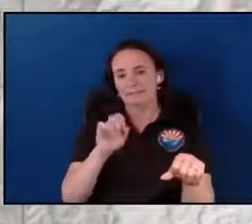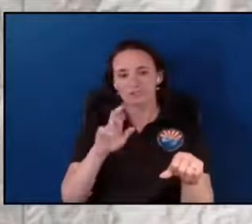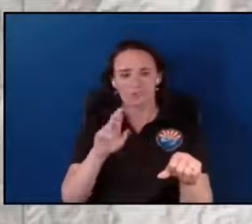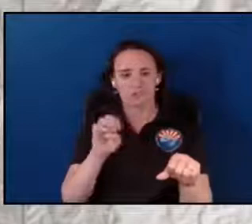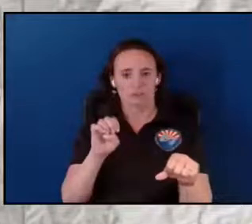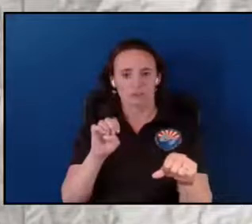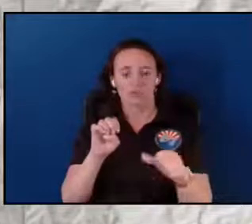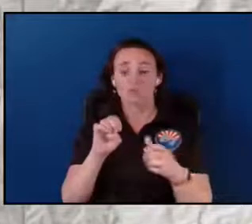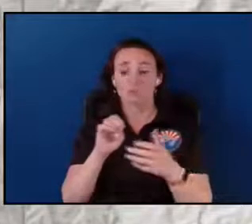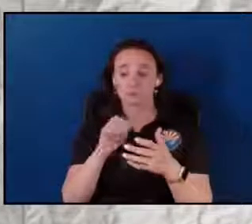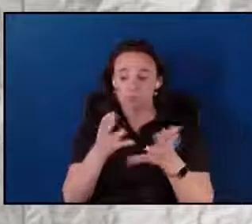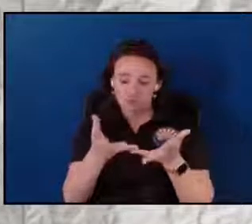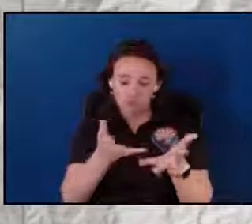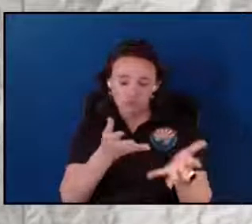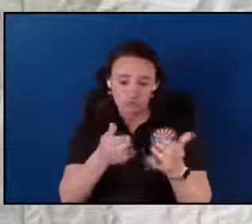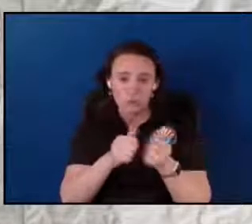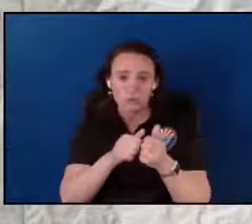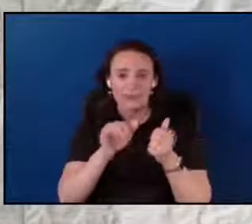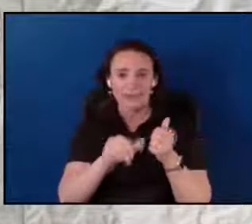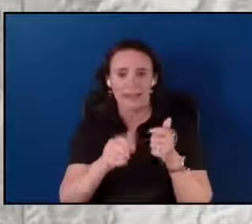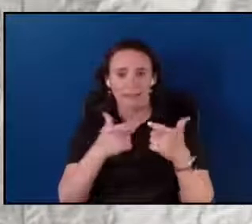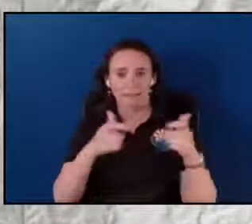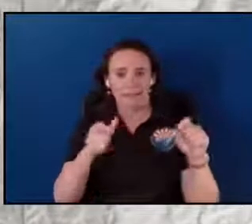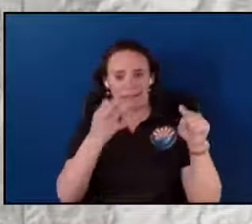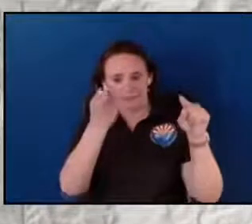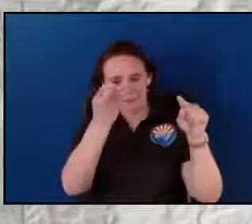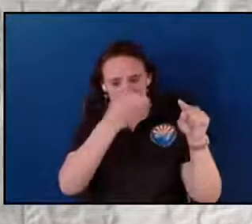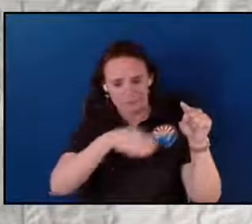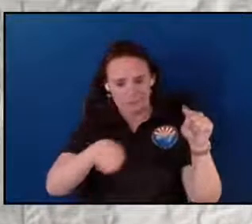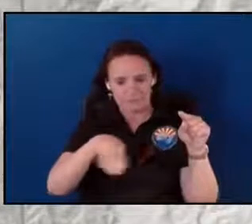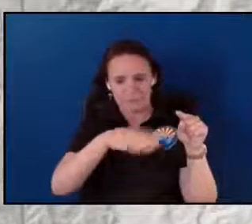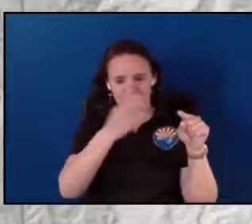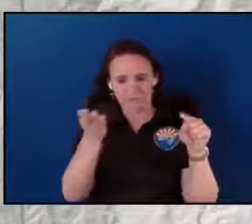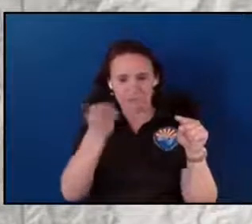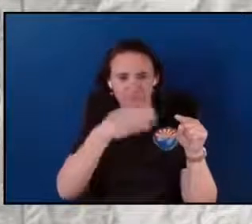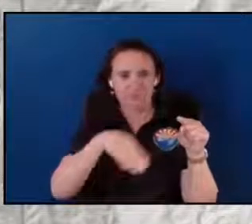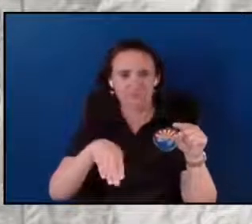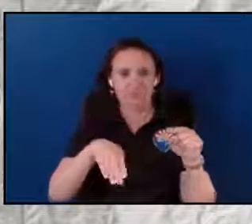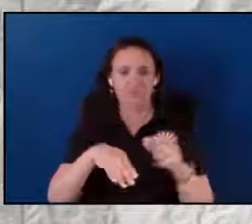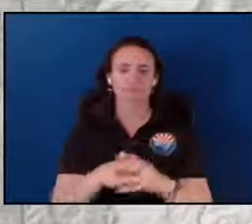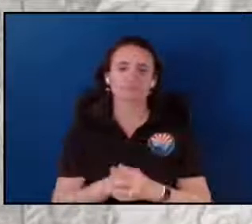deal with this big horseshoe that's in there. So over the coming days,